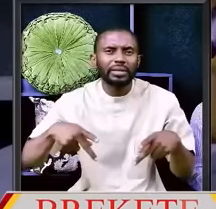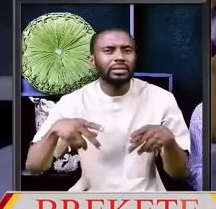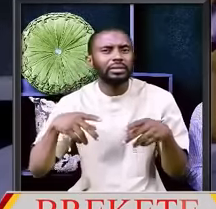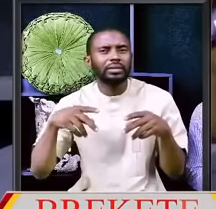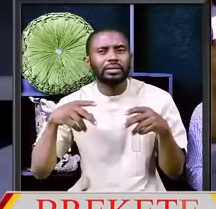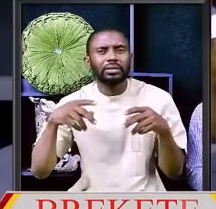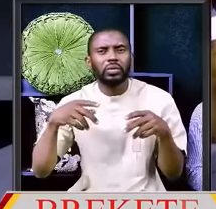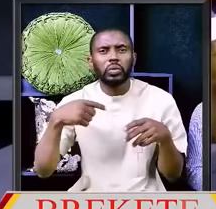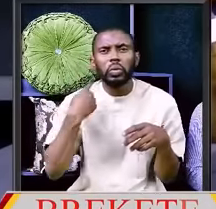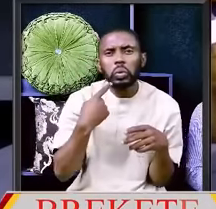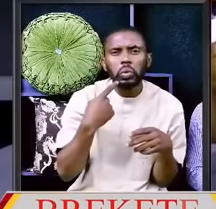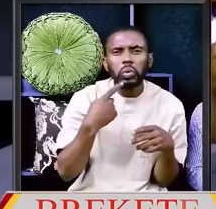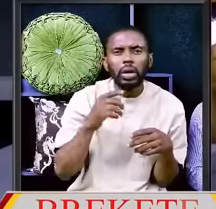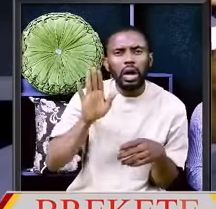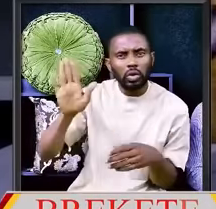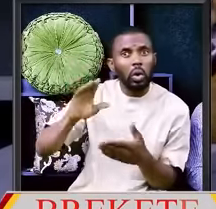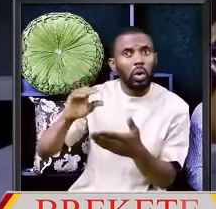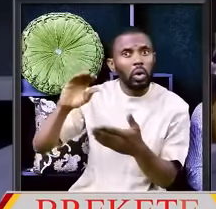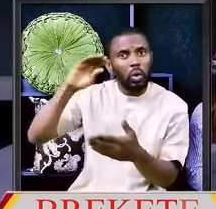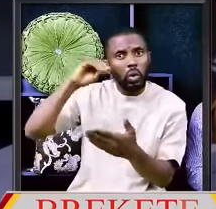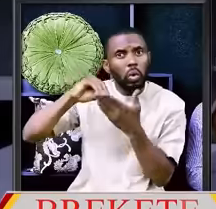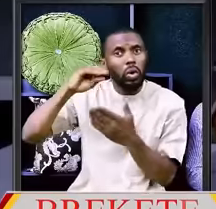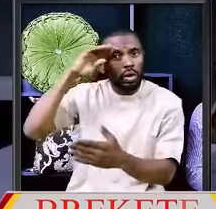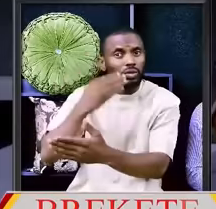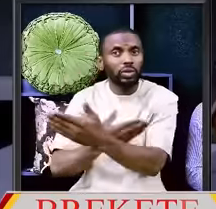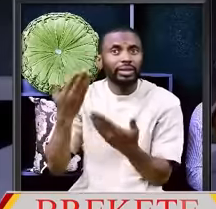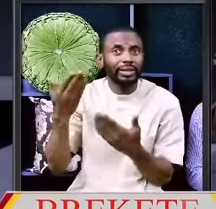person where in son die